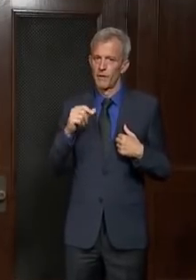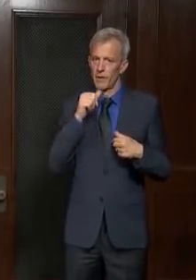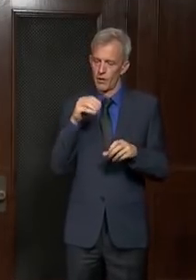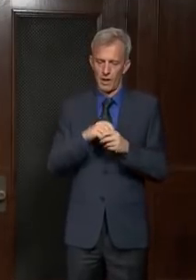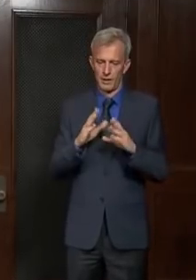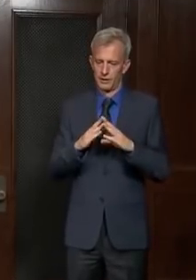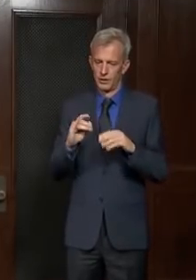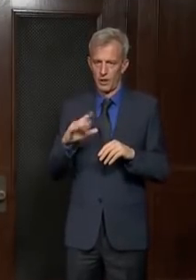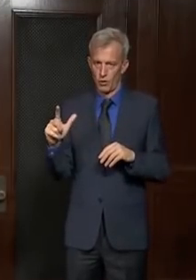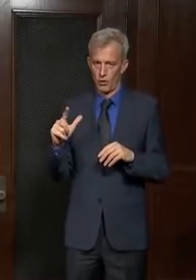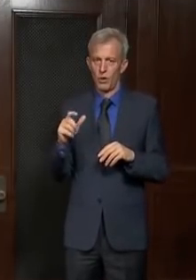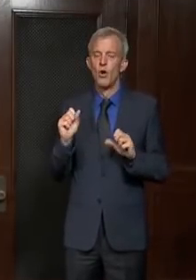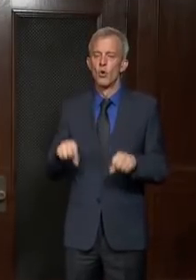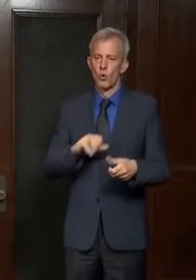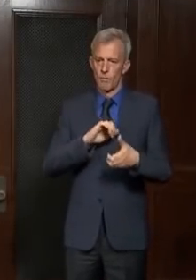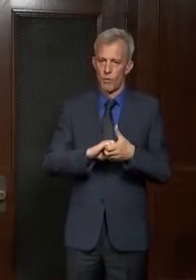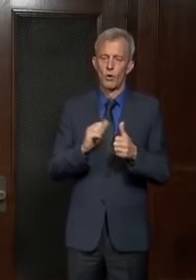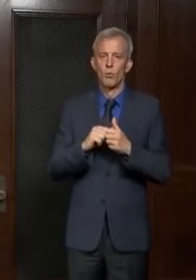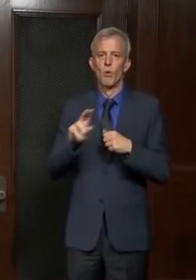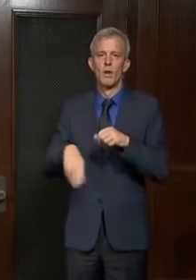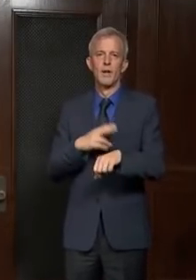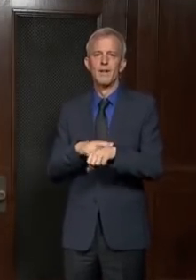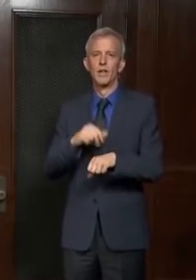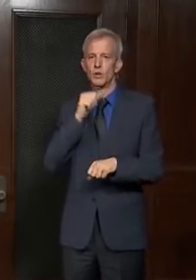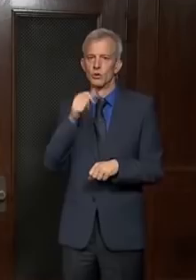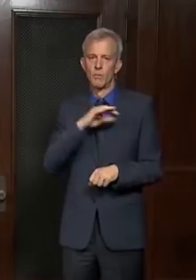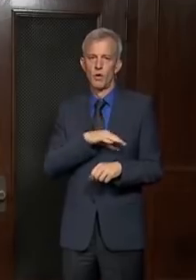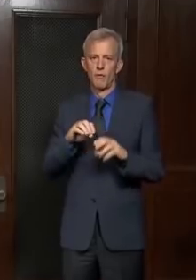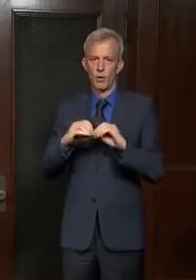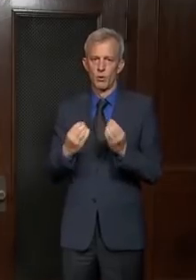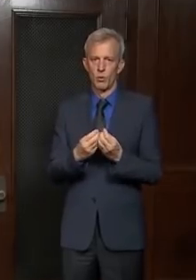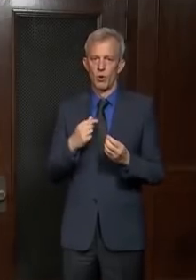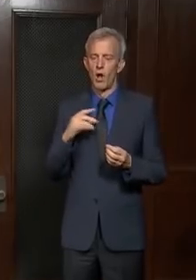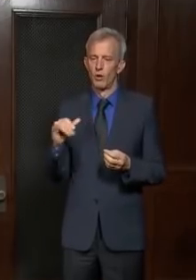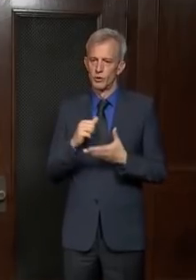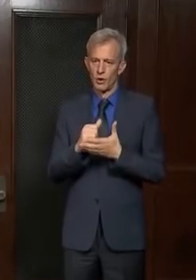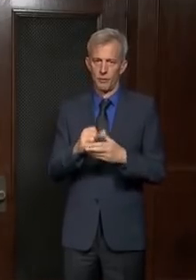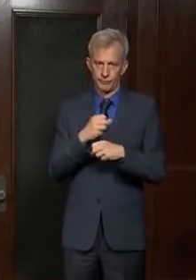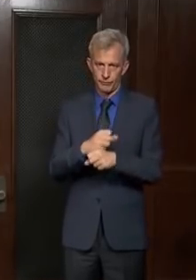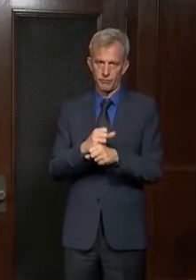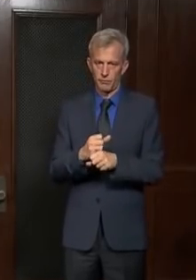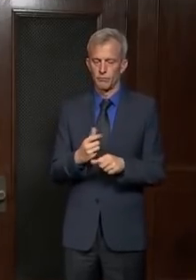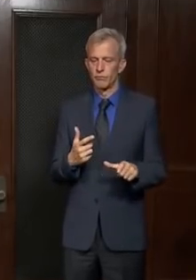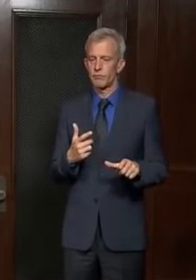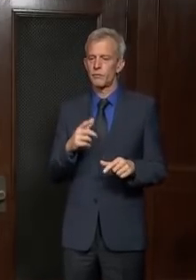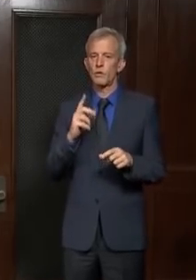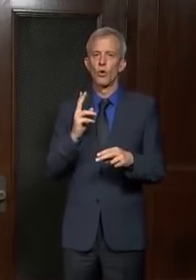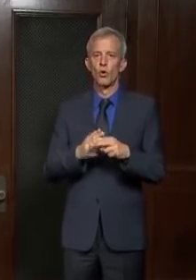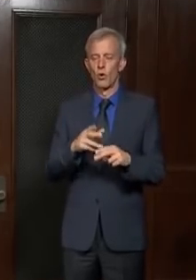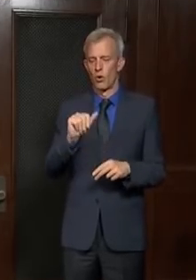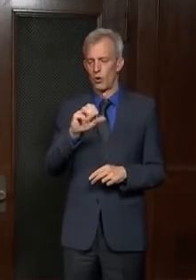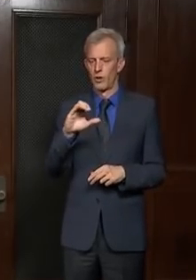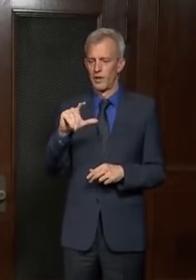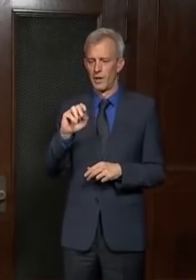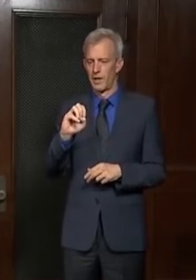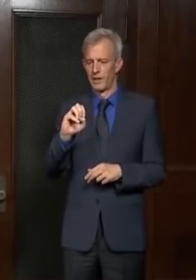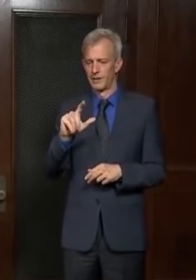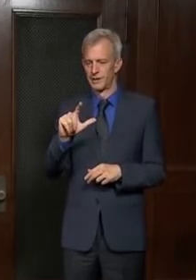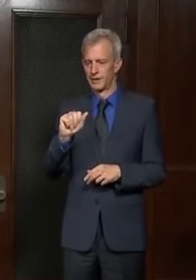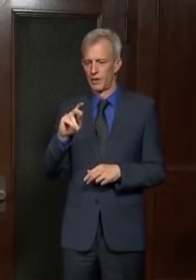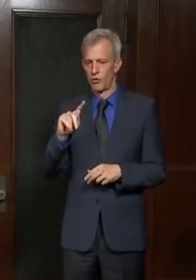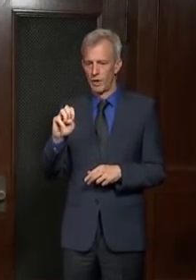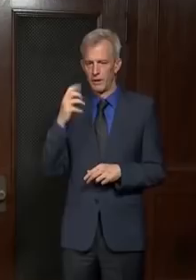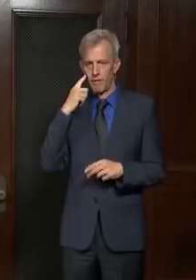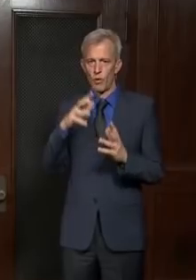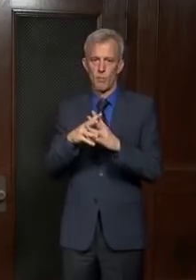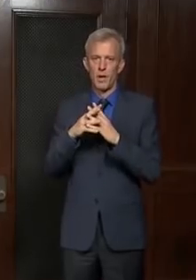Hall. It was able to partner with a national nonprofit organization that I also helped create, Accelerator for America, and MasterCard's City